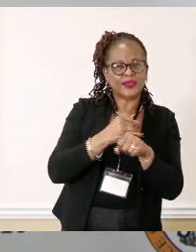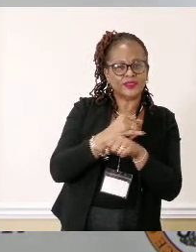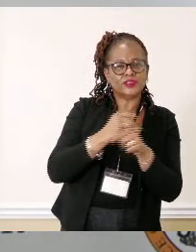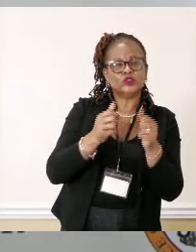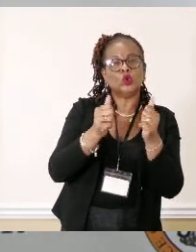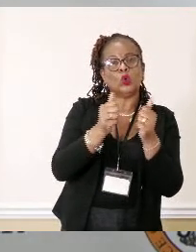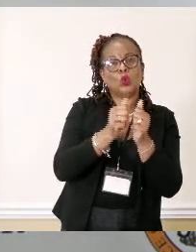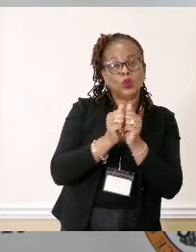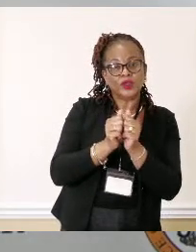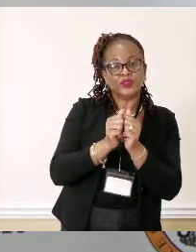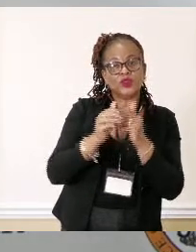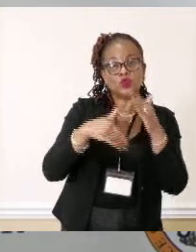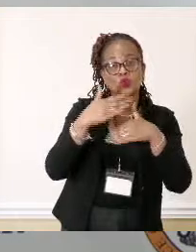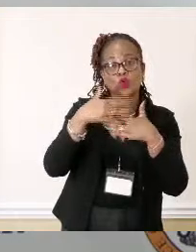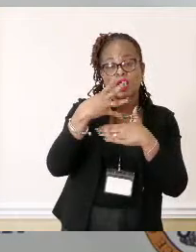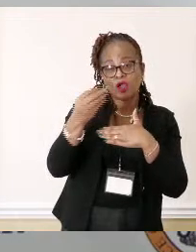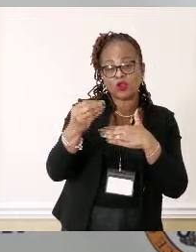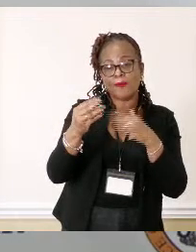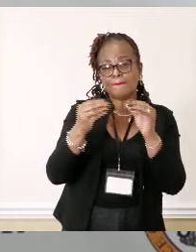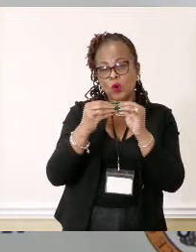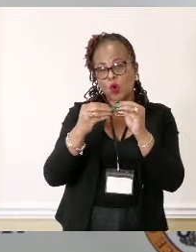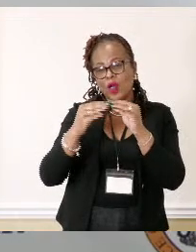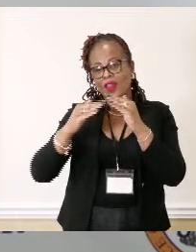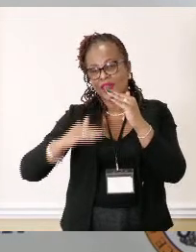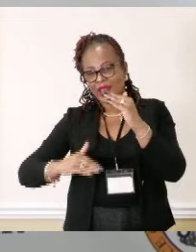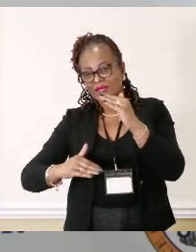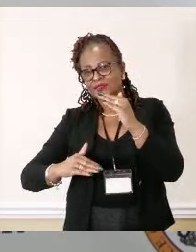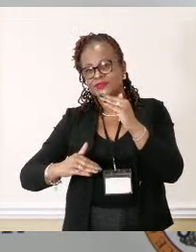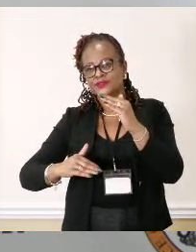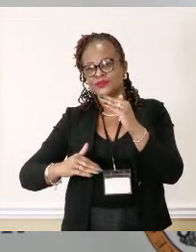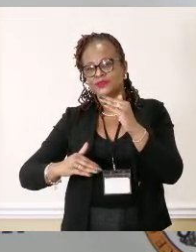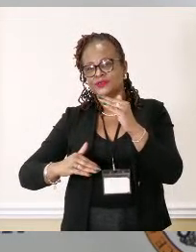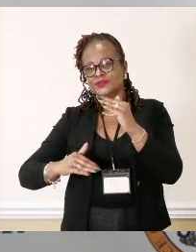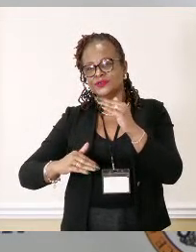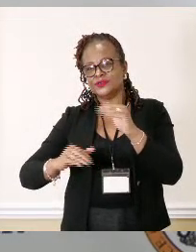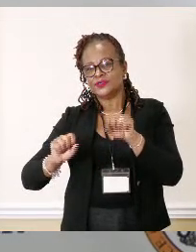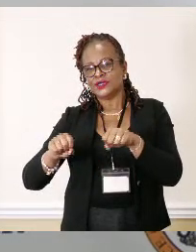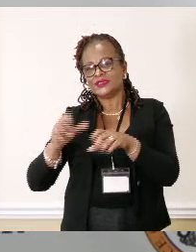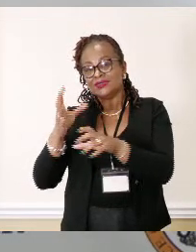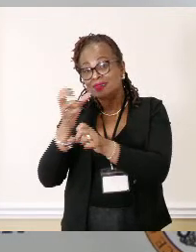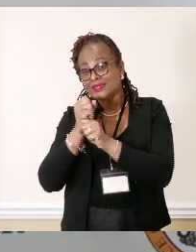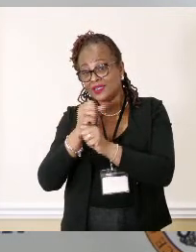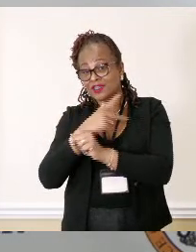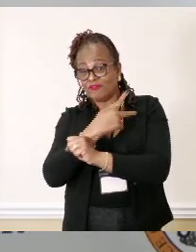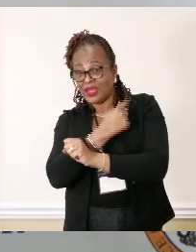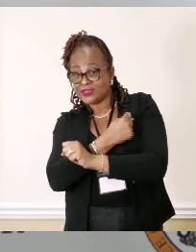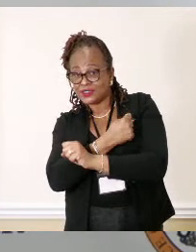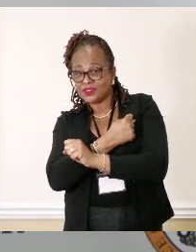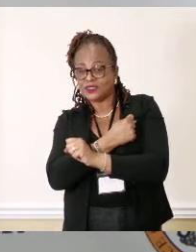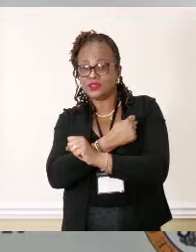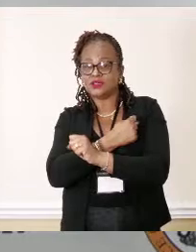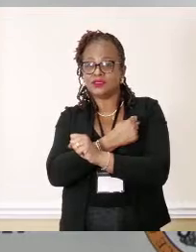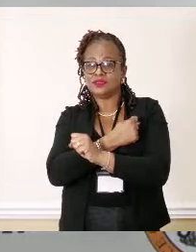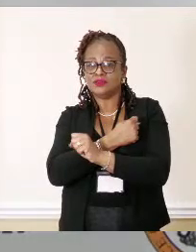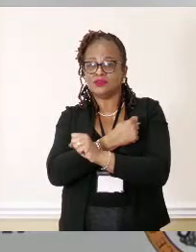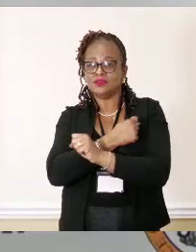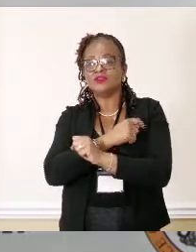with current rollouts, are more or less inclined to take the vaccine than their city counterparts?